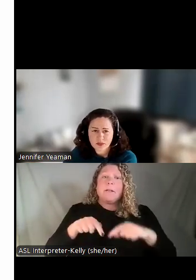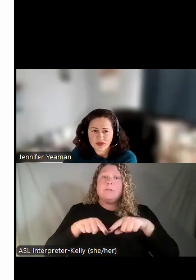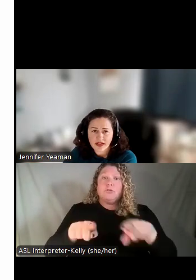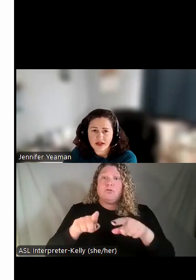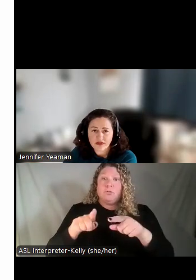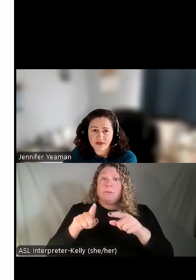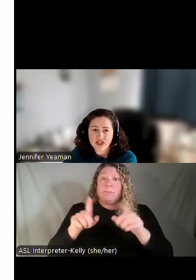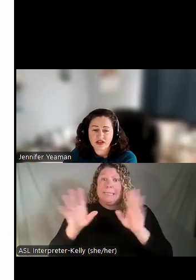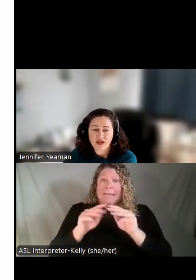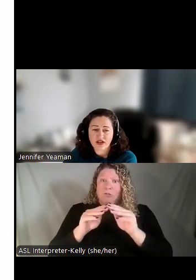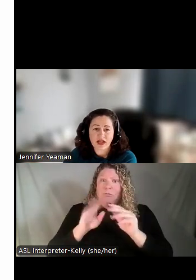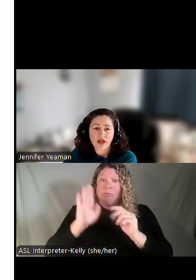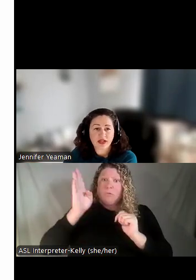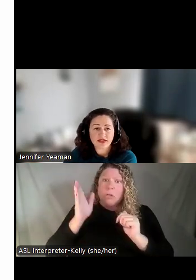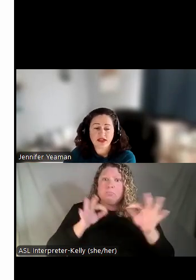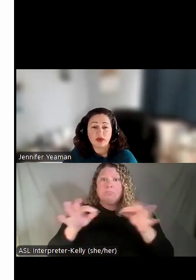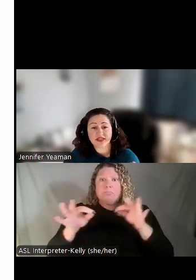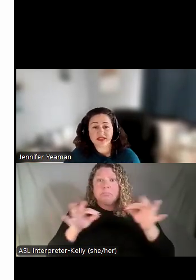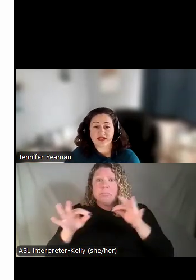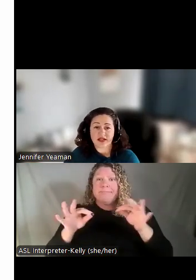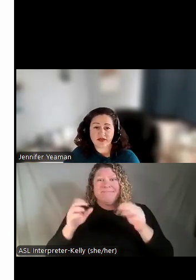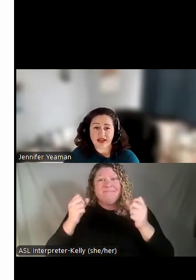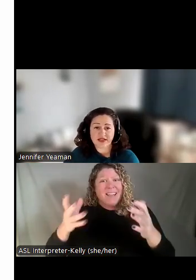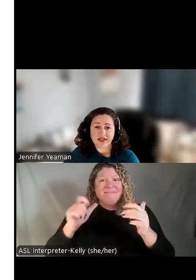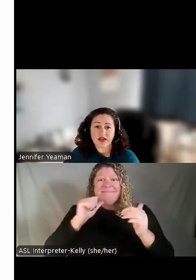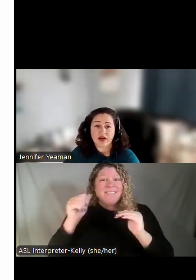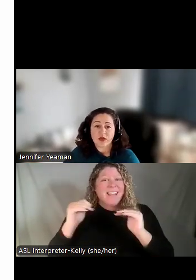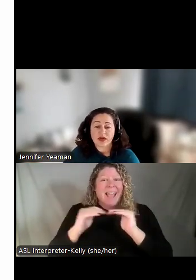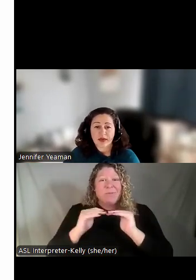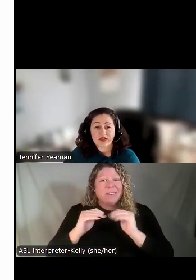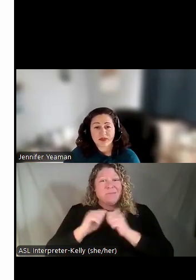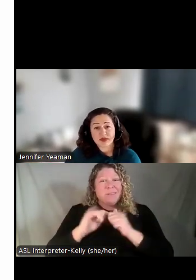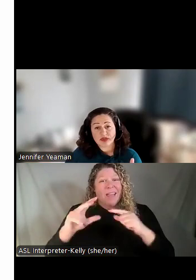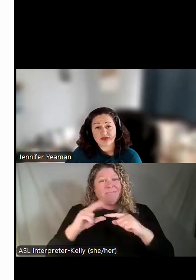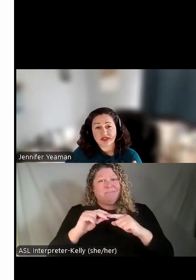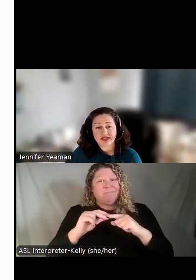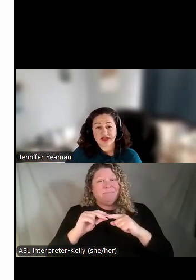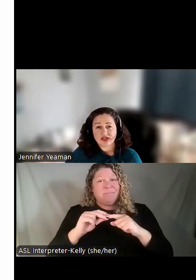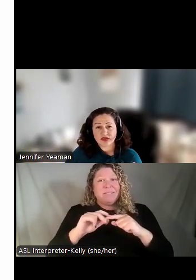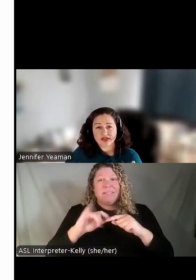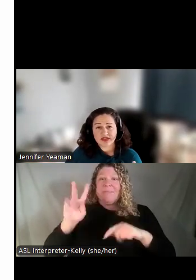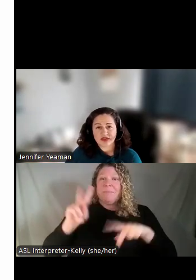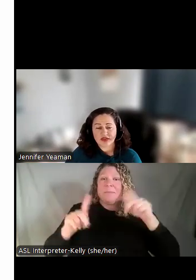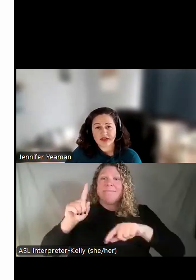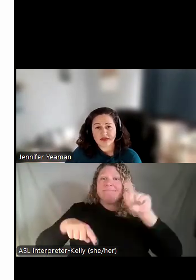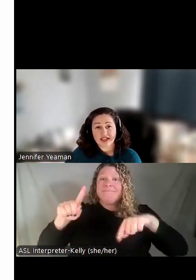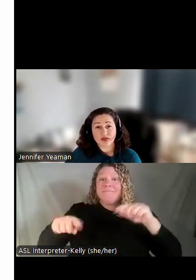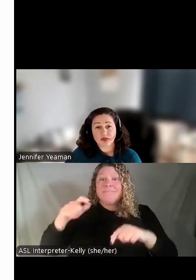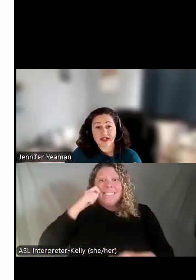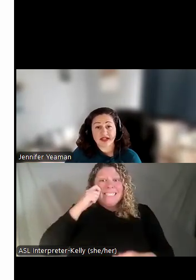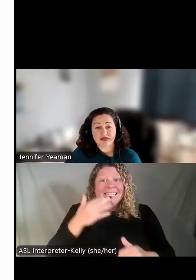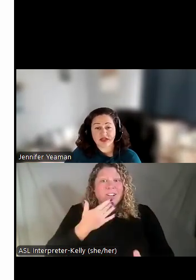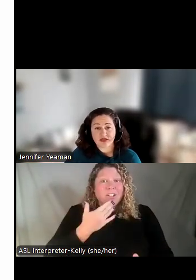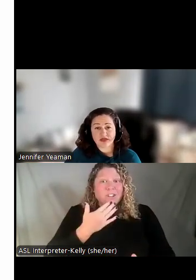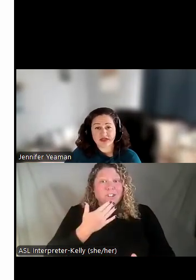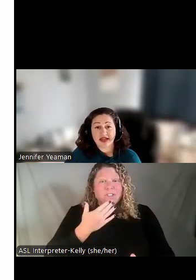presenters provided information on the inequities with this device. When it came to people with different skin tones, the device would